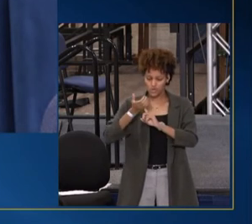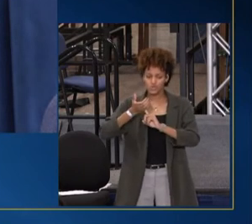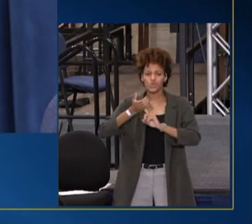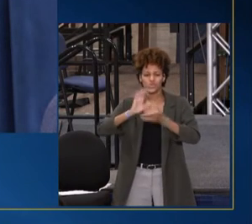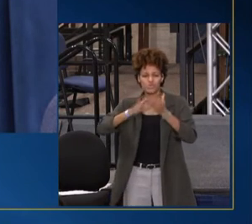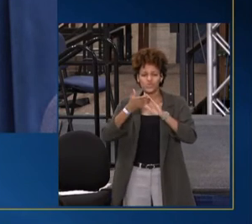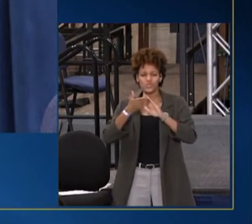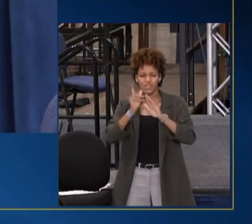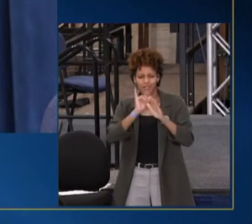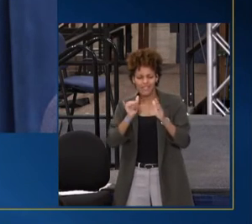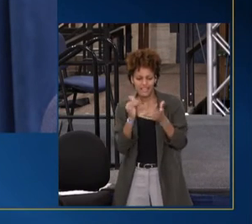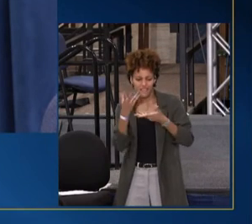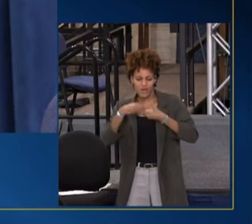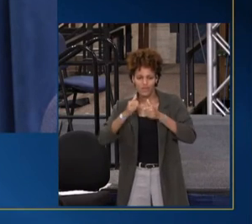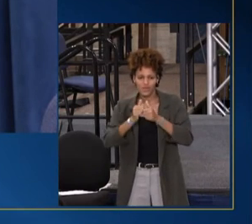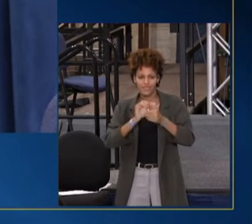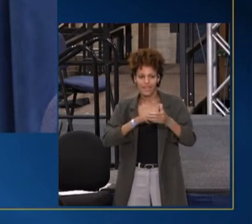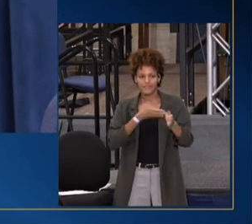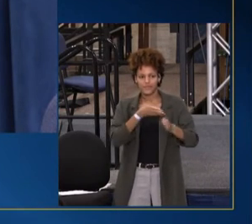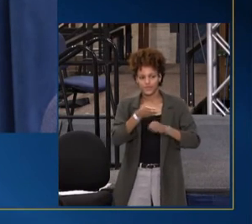delivery.